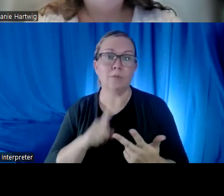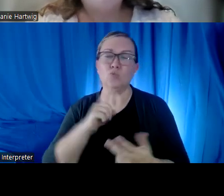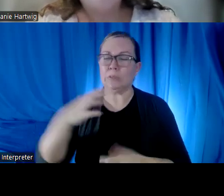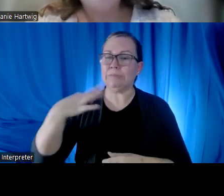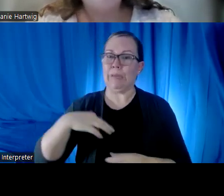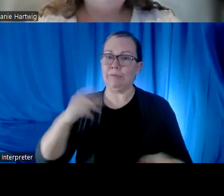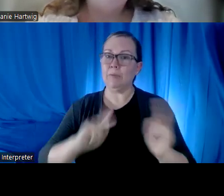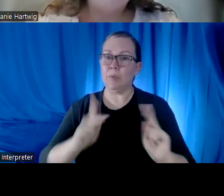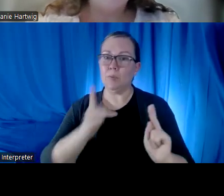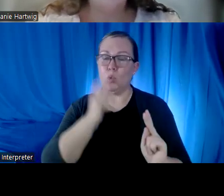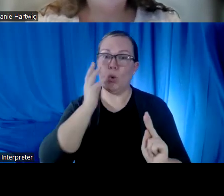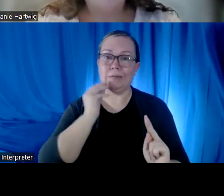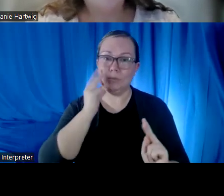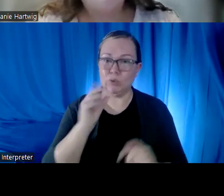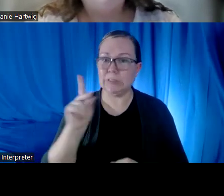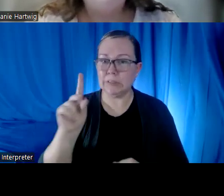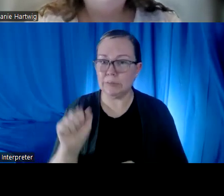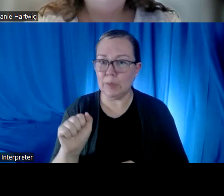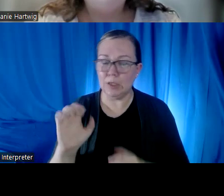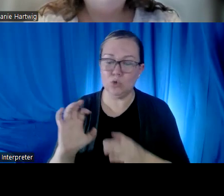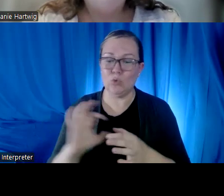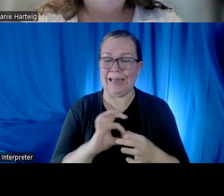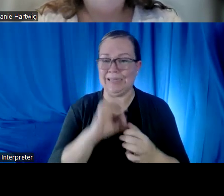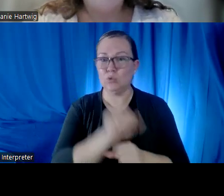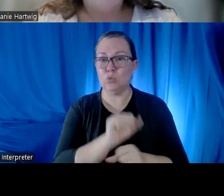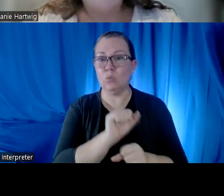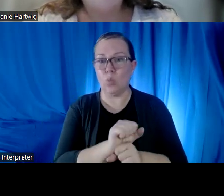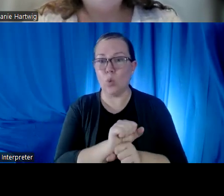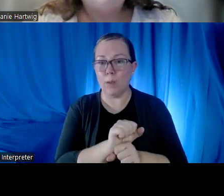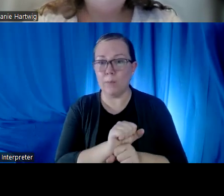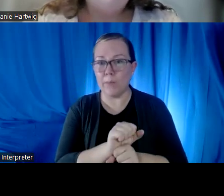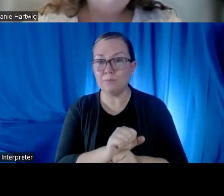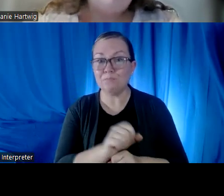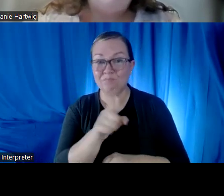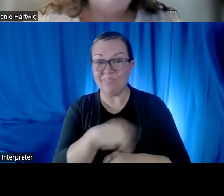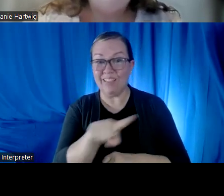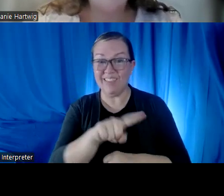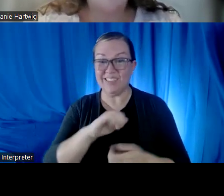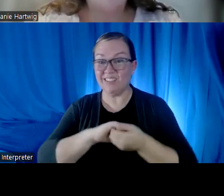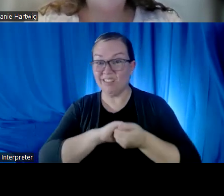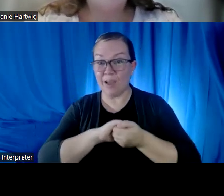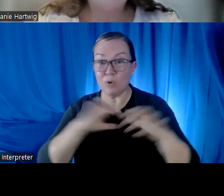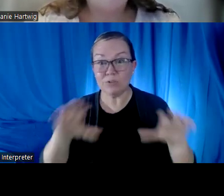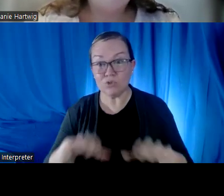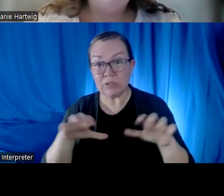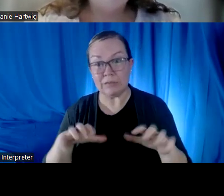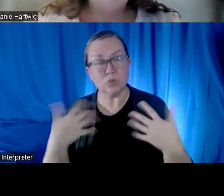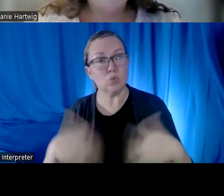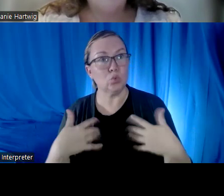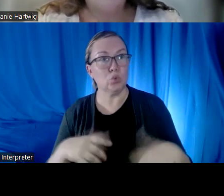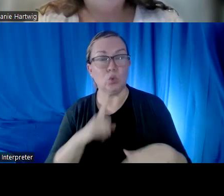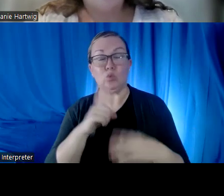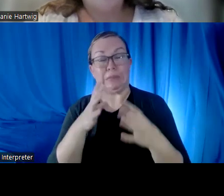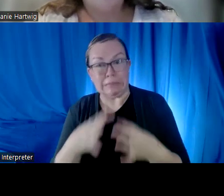who experience disabilities around employment. And these collaboration efforts are